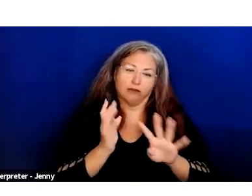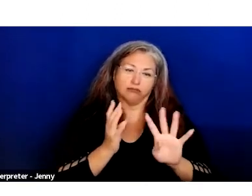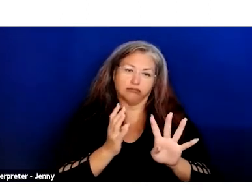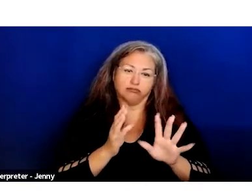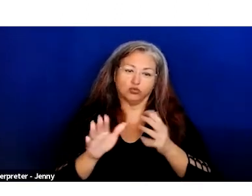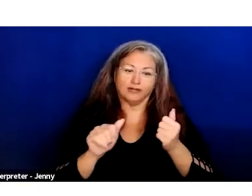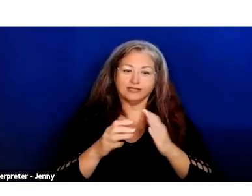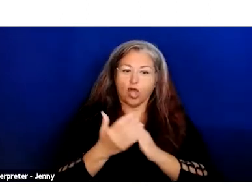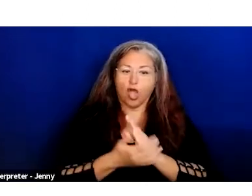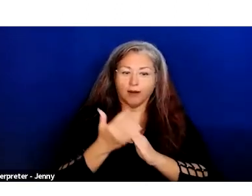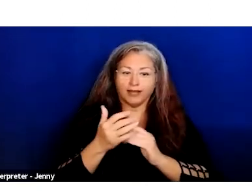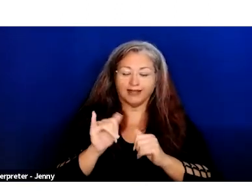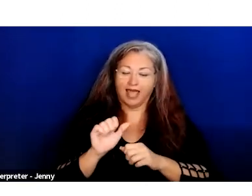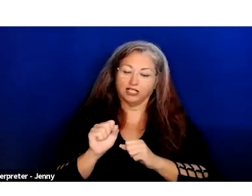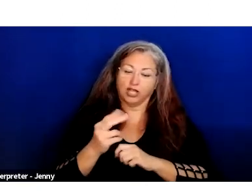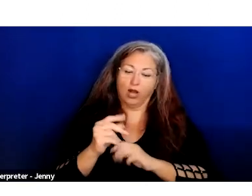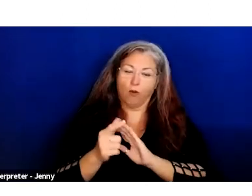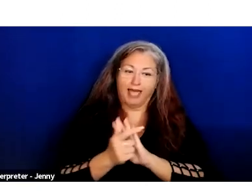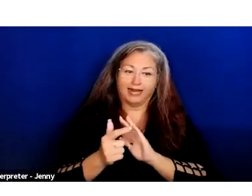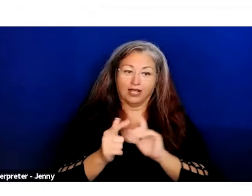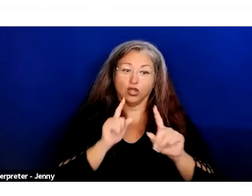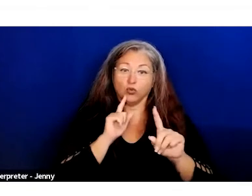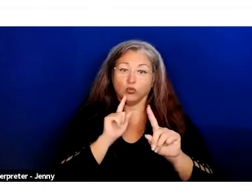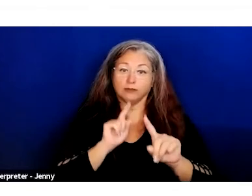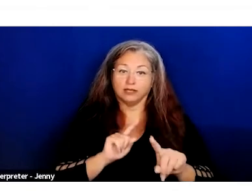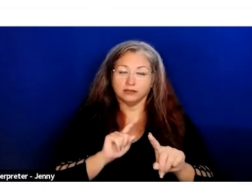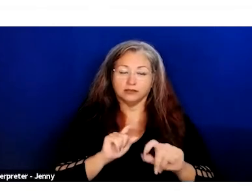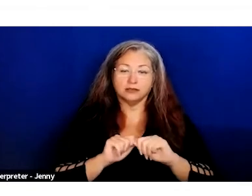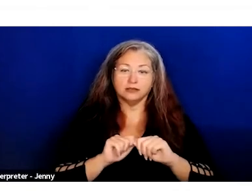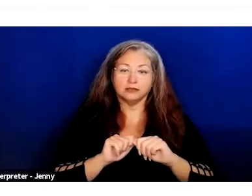automated. A lot of the shadow banning responses